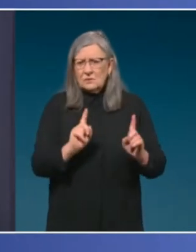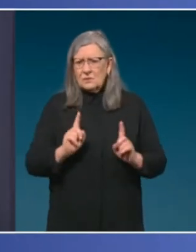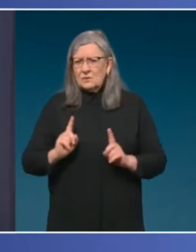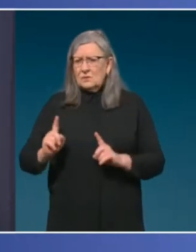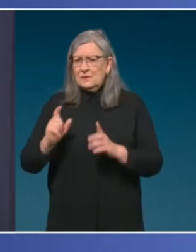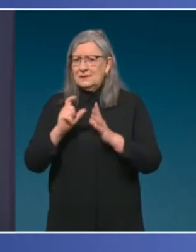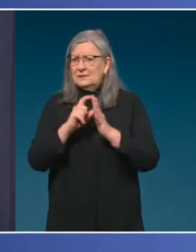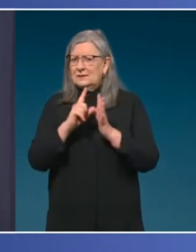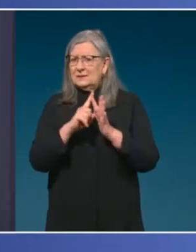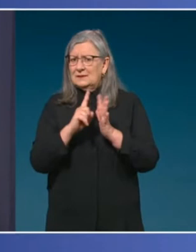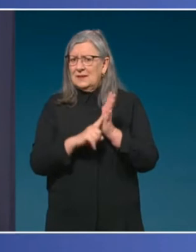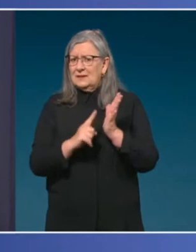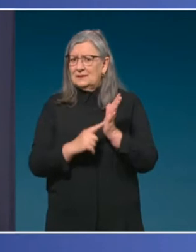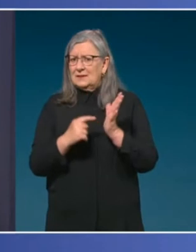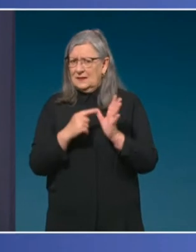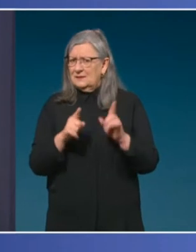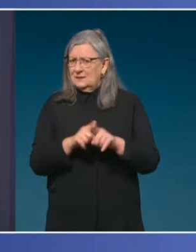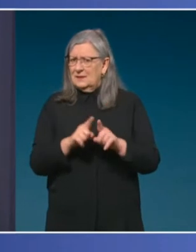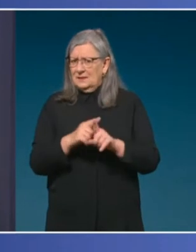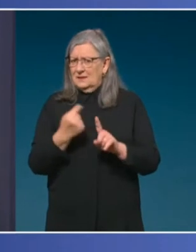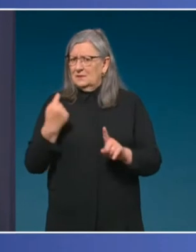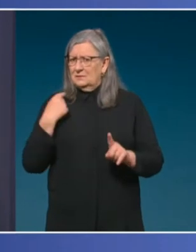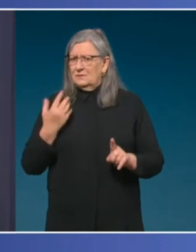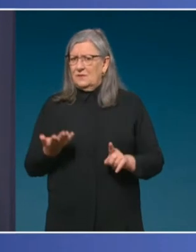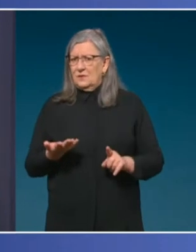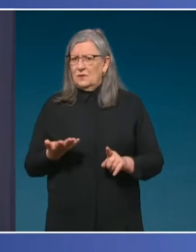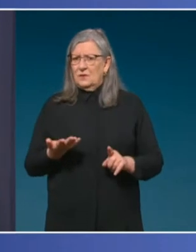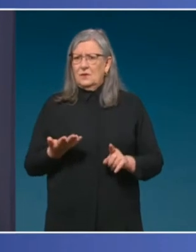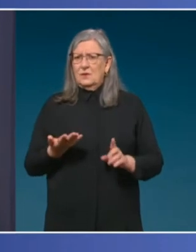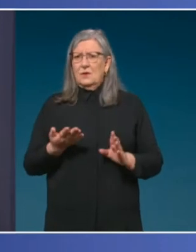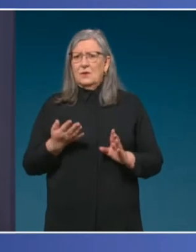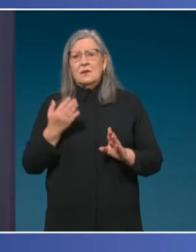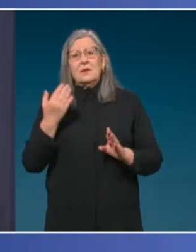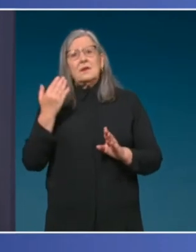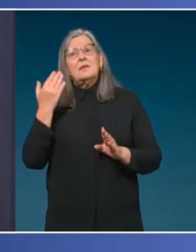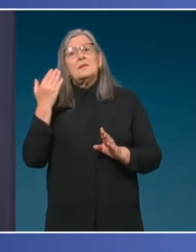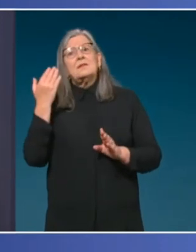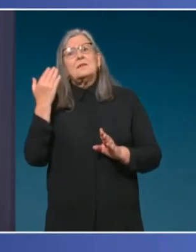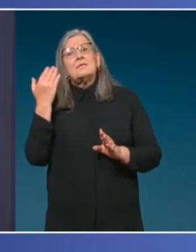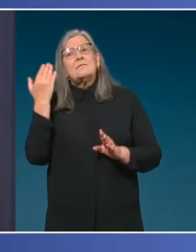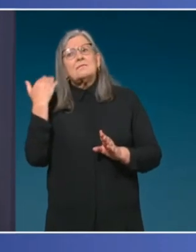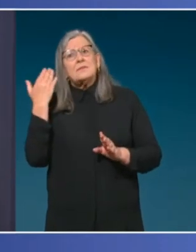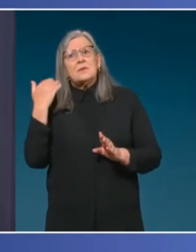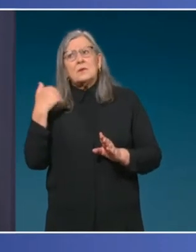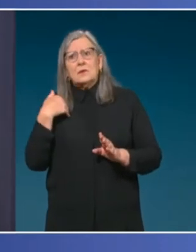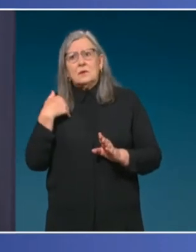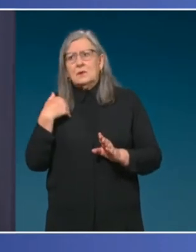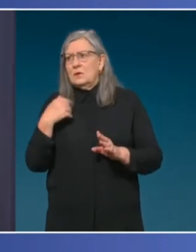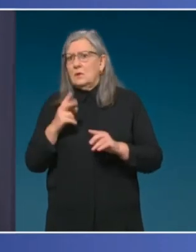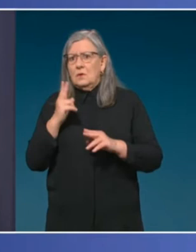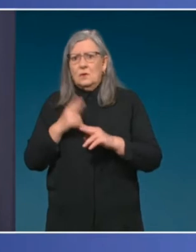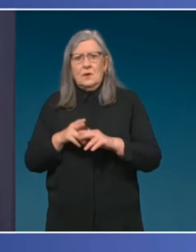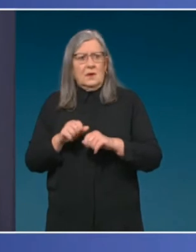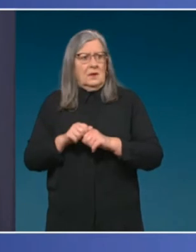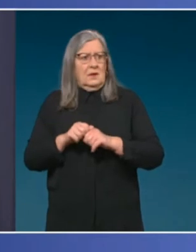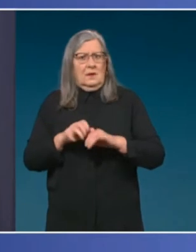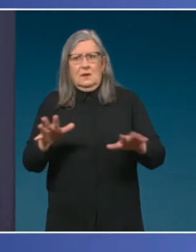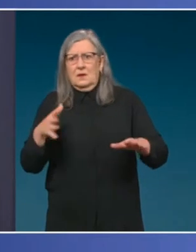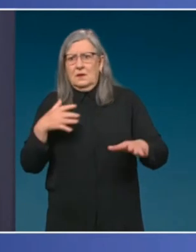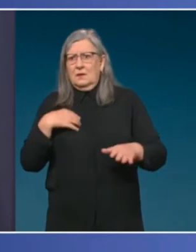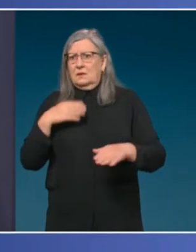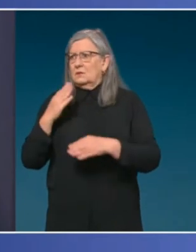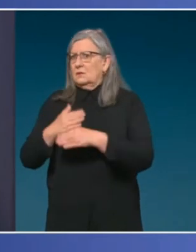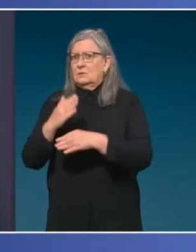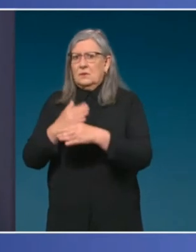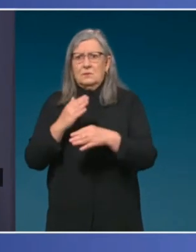by Home Affairs from 14% to 0.5%. That pause was the model that we